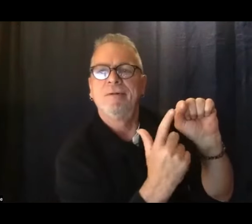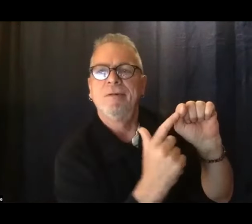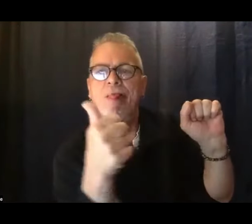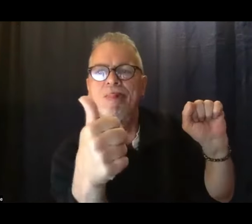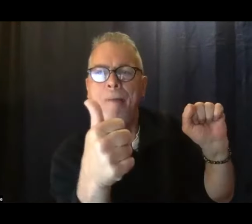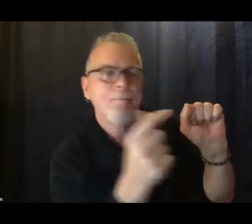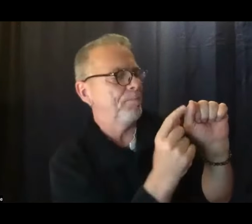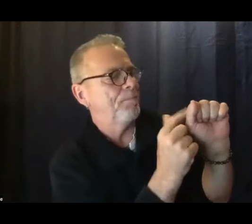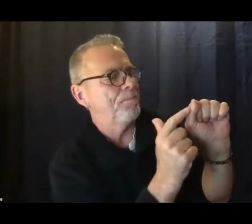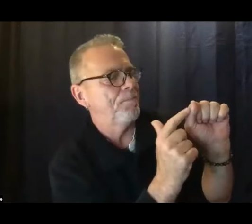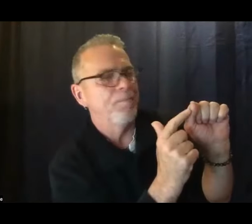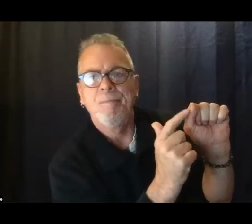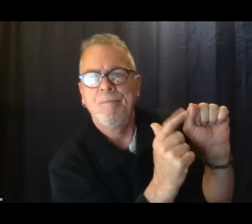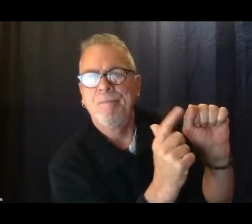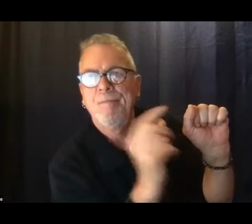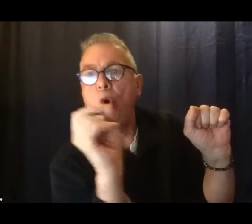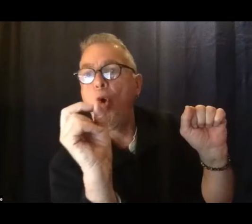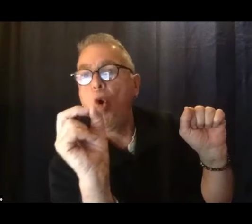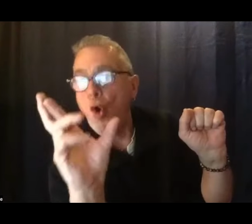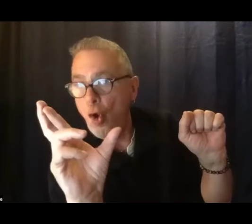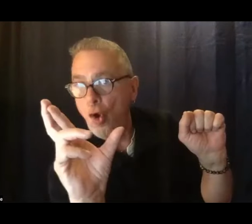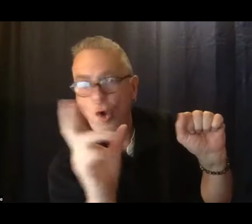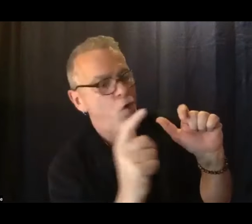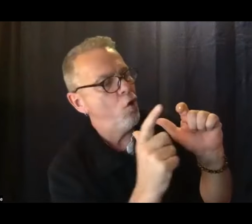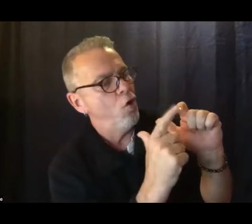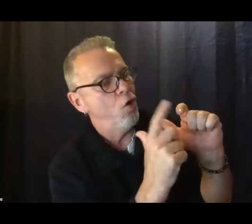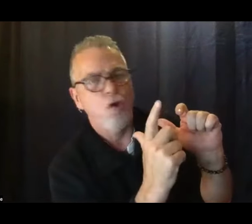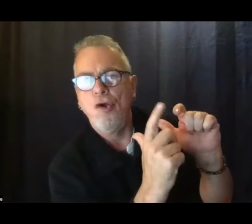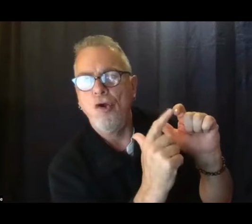movement. The thumb, notice the thumb,